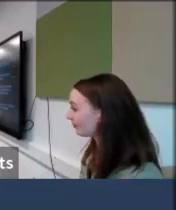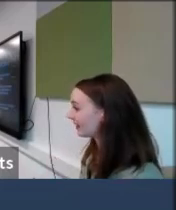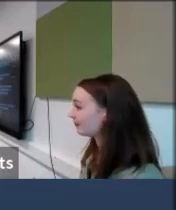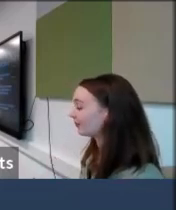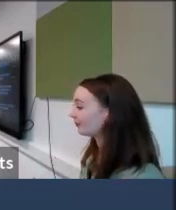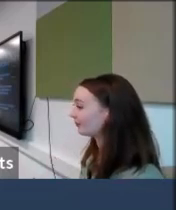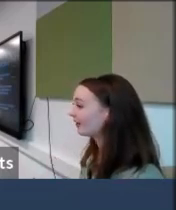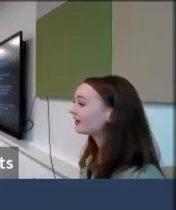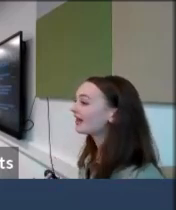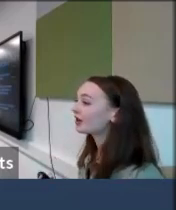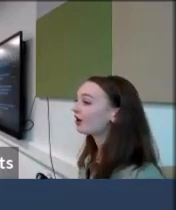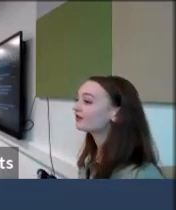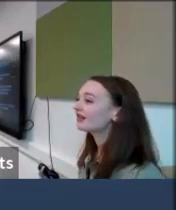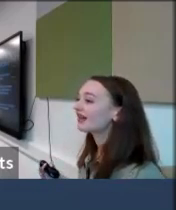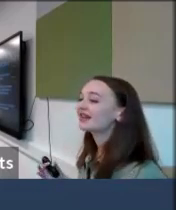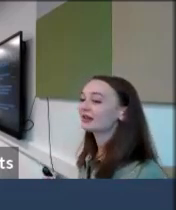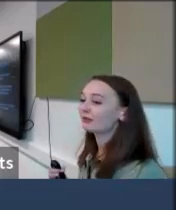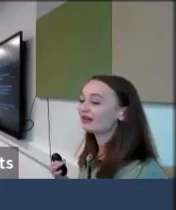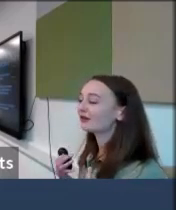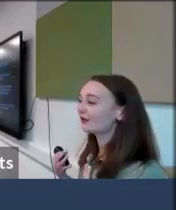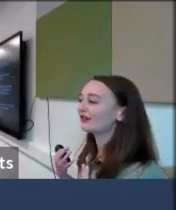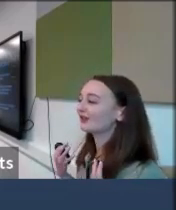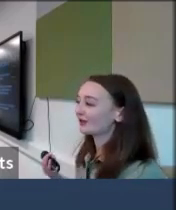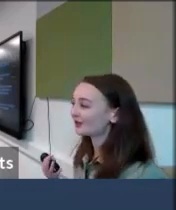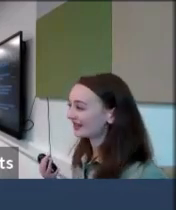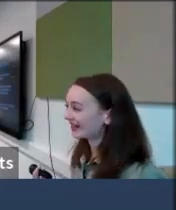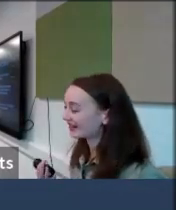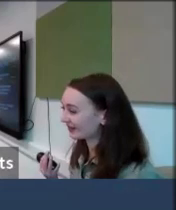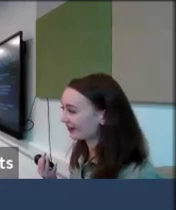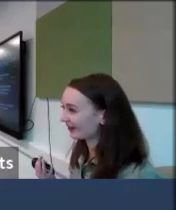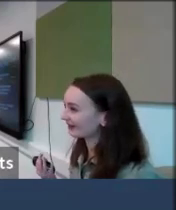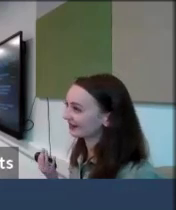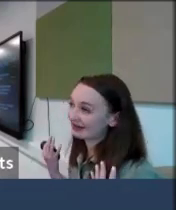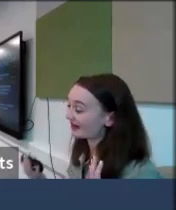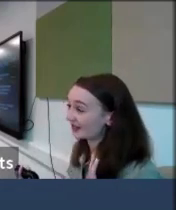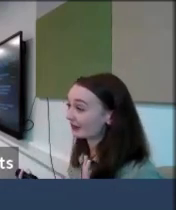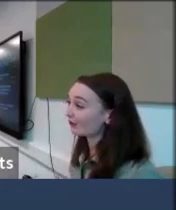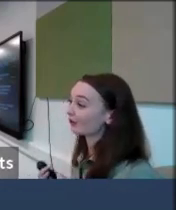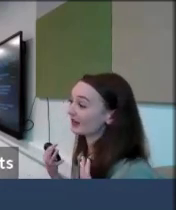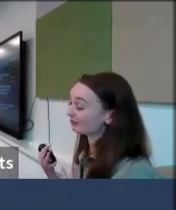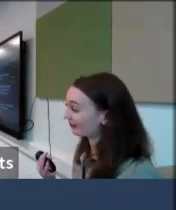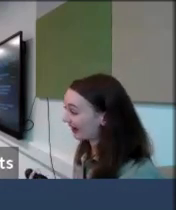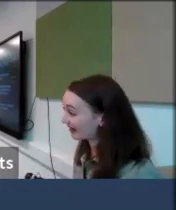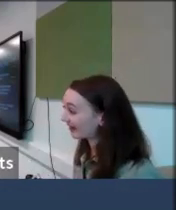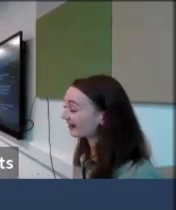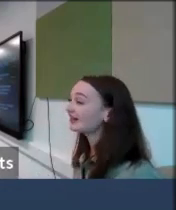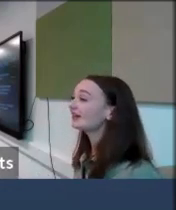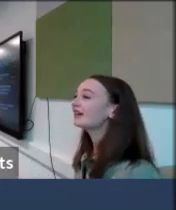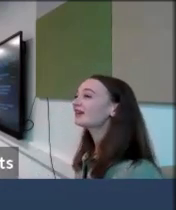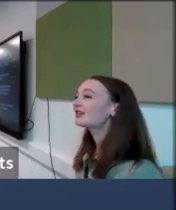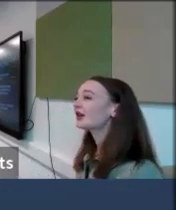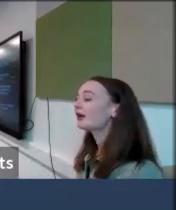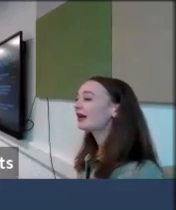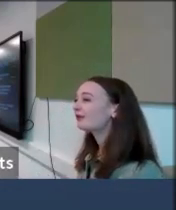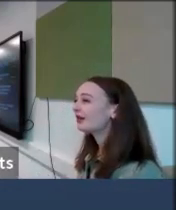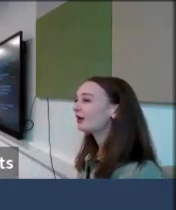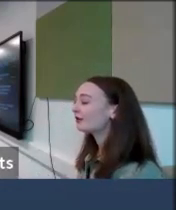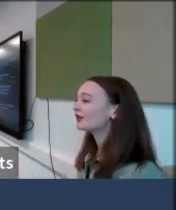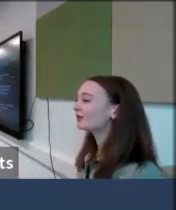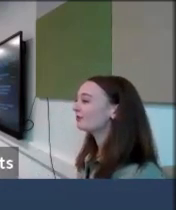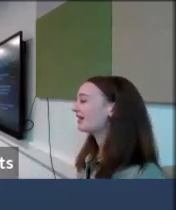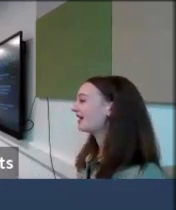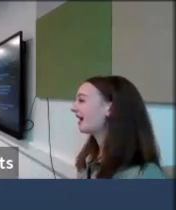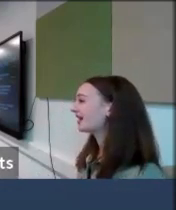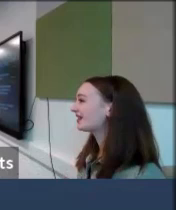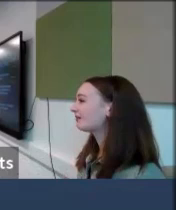for disabled people, it's often the case that we feel very loyal to that venue or that provider. So if we